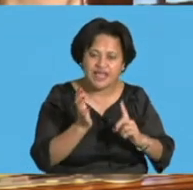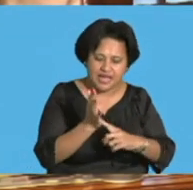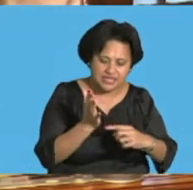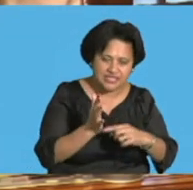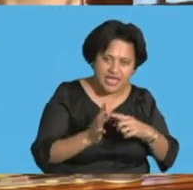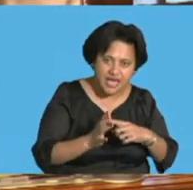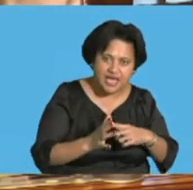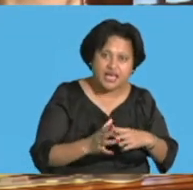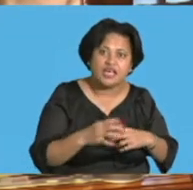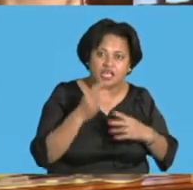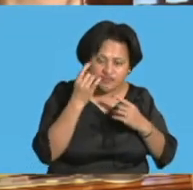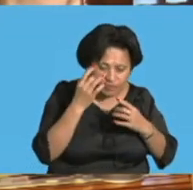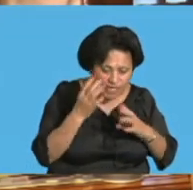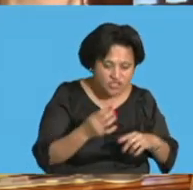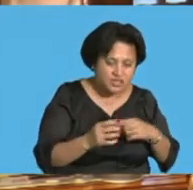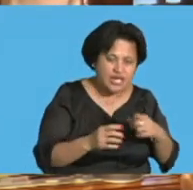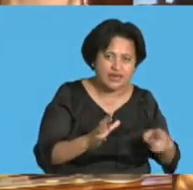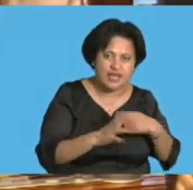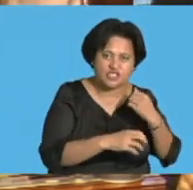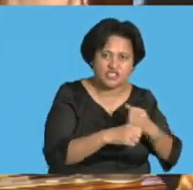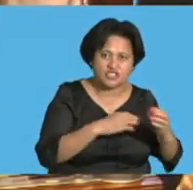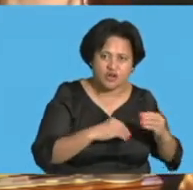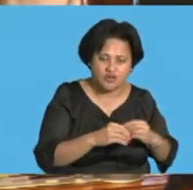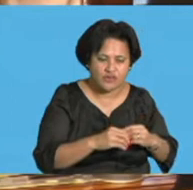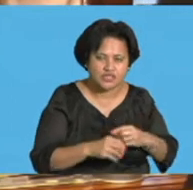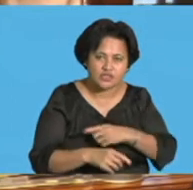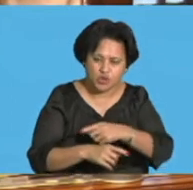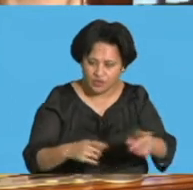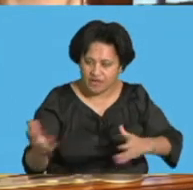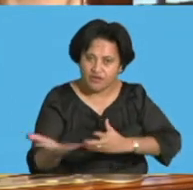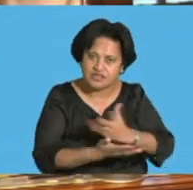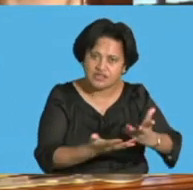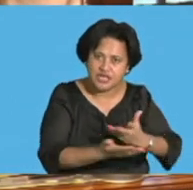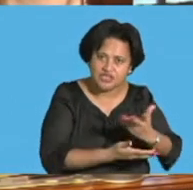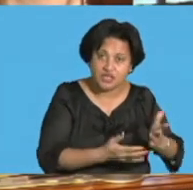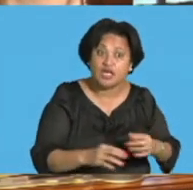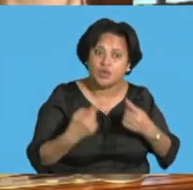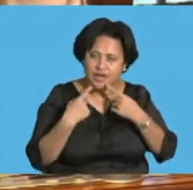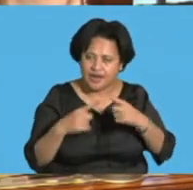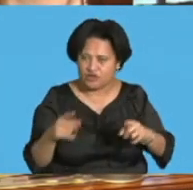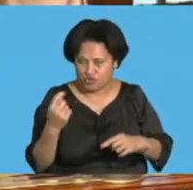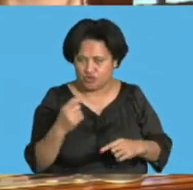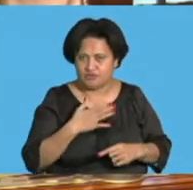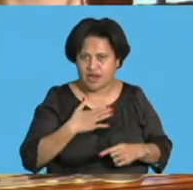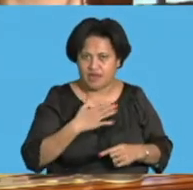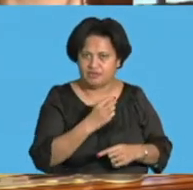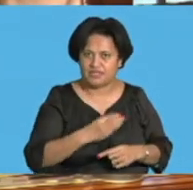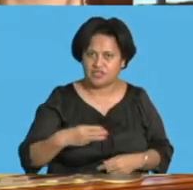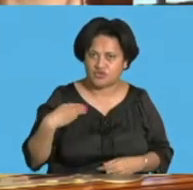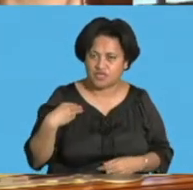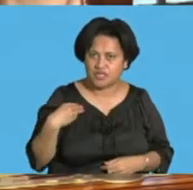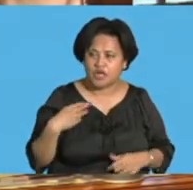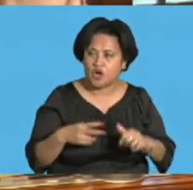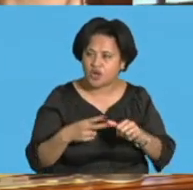Office of the Attorney General, and of course our ministry will be making announcements to this effect in due course. I'd also like to acknowledge the